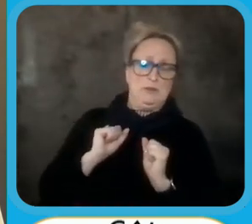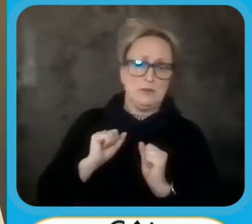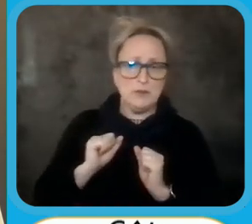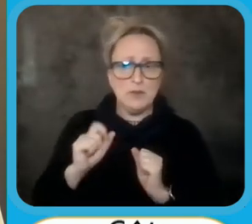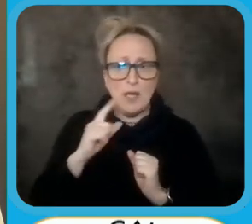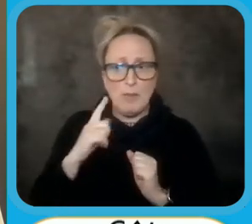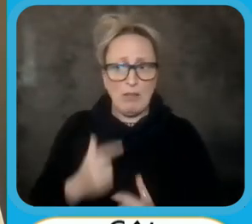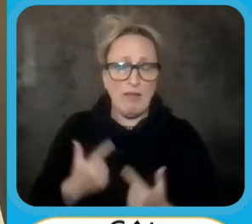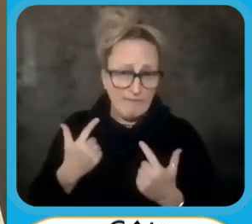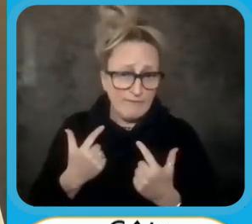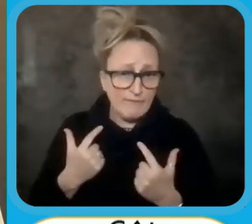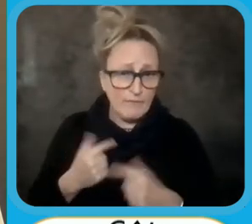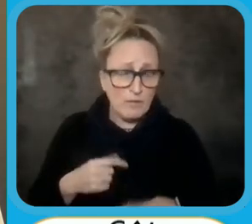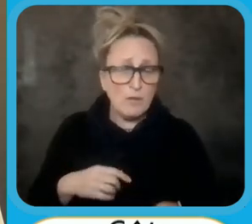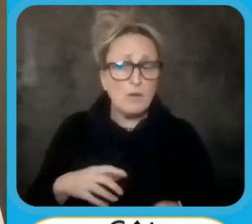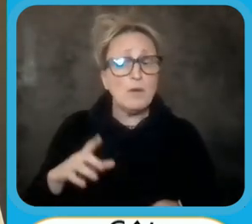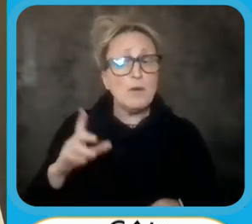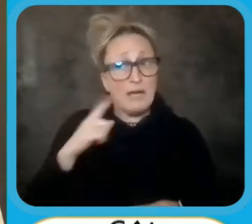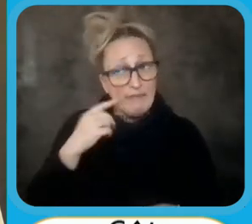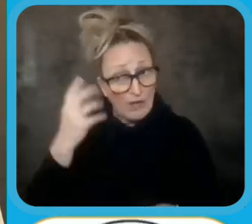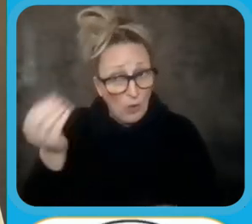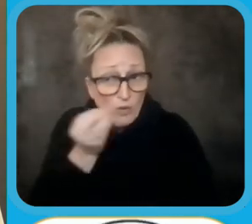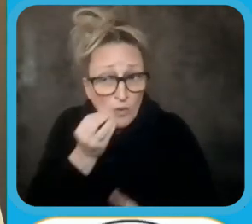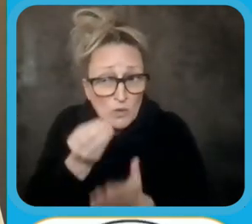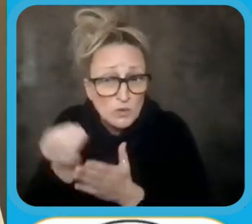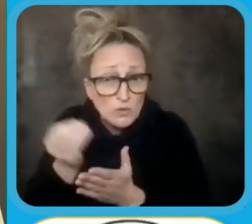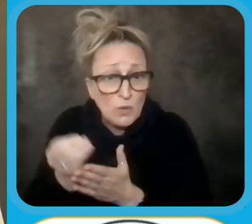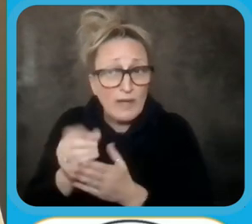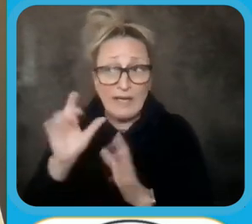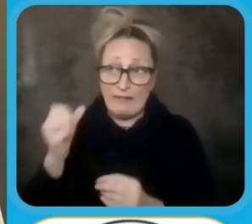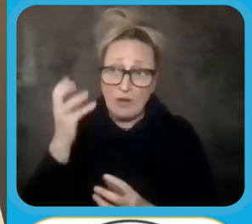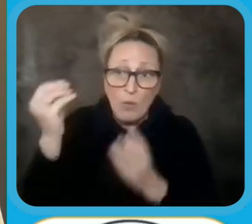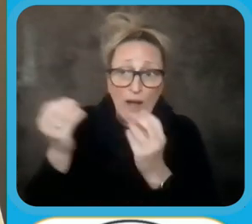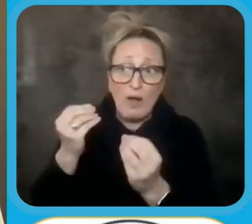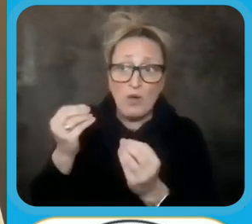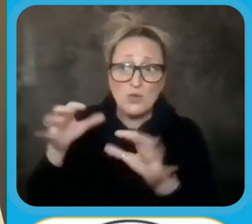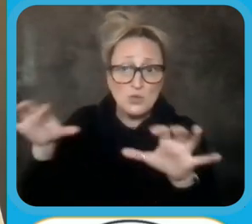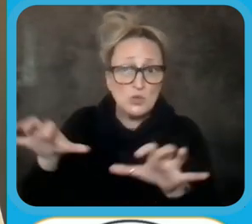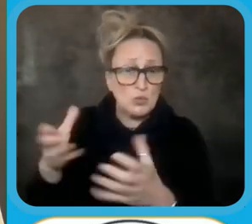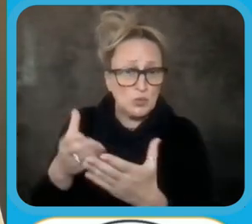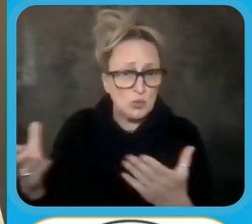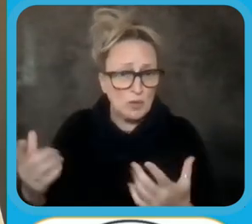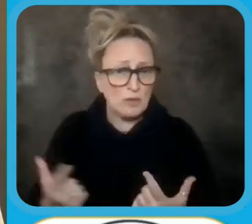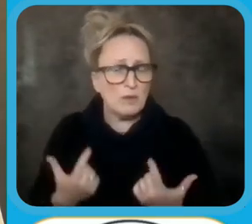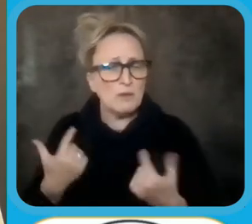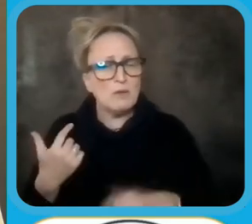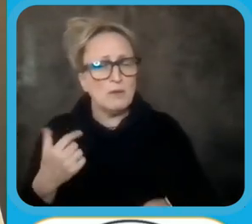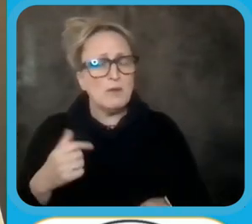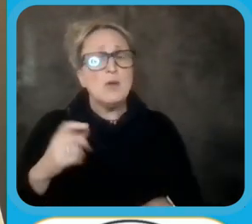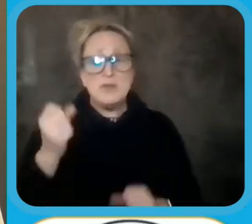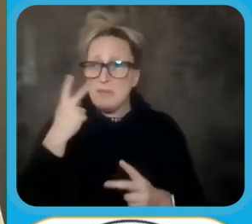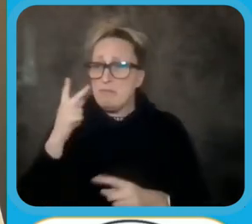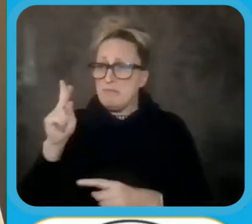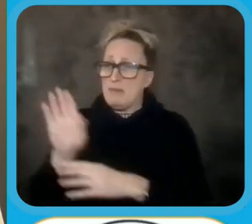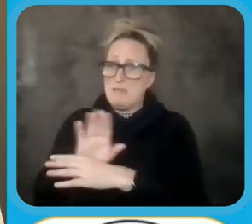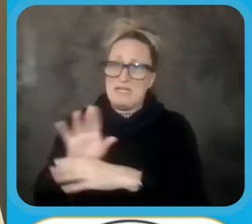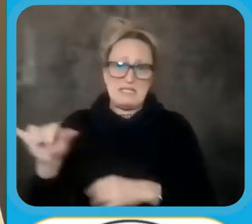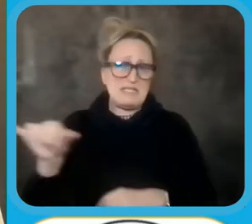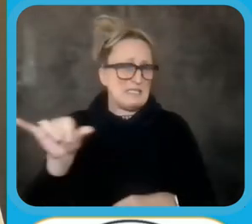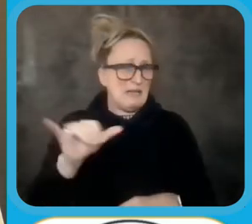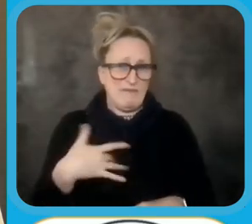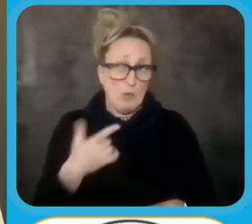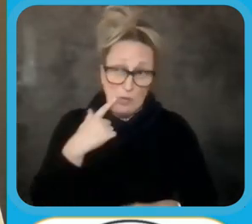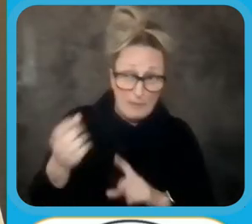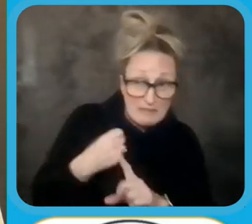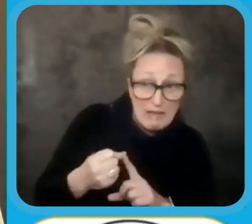their lives. And can they go to the grocery store? Can they go out? We also see a number of businesses that feel the same way. Are they going to be